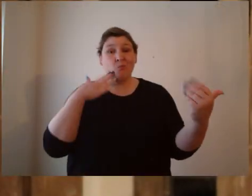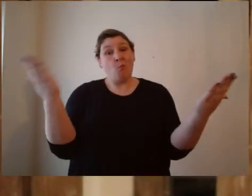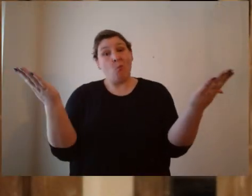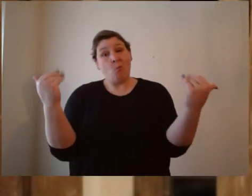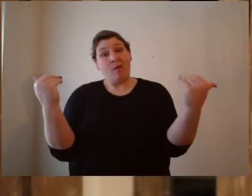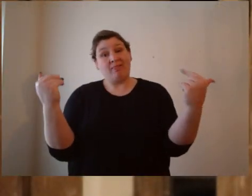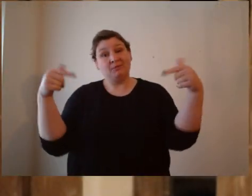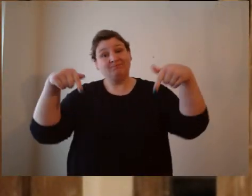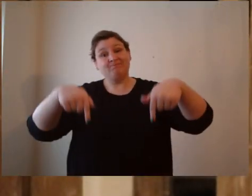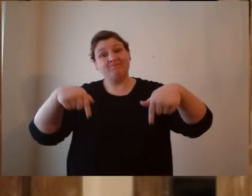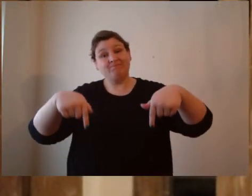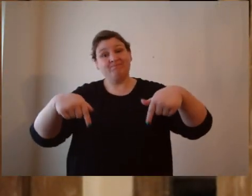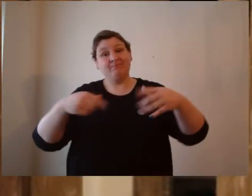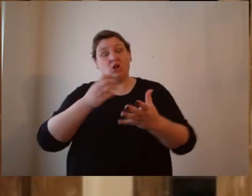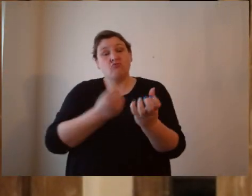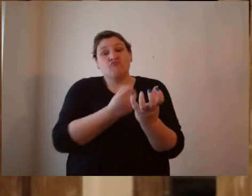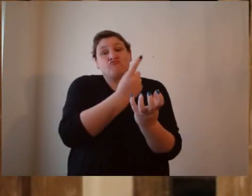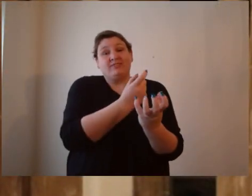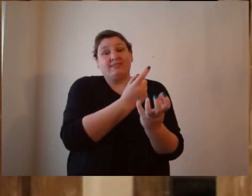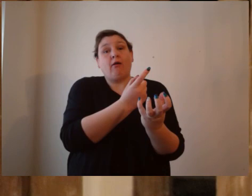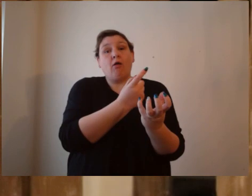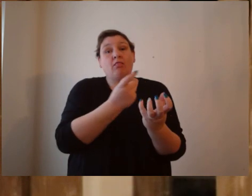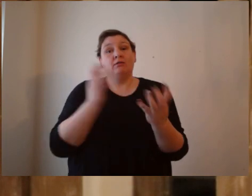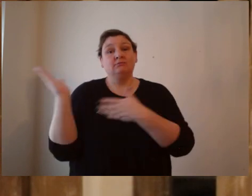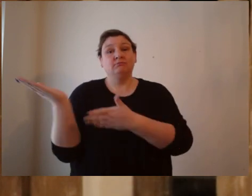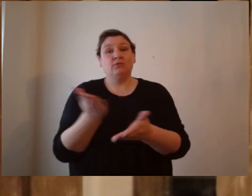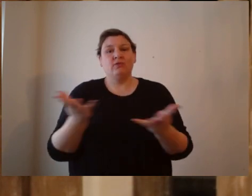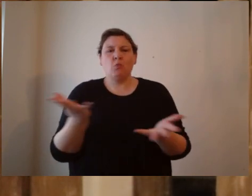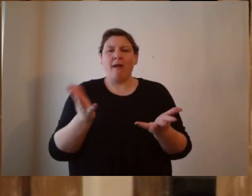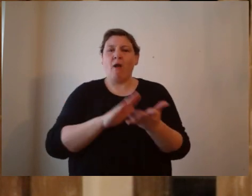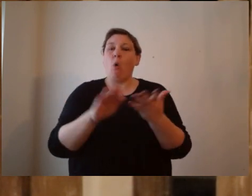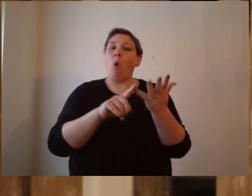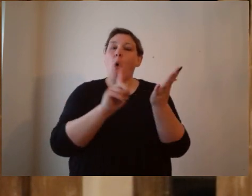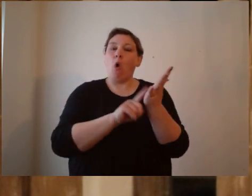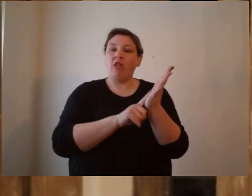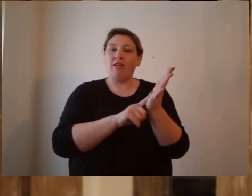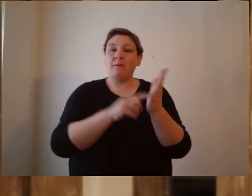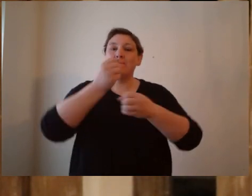Hello and welcome to our Christingle here at Holminster.